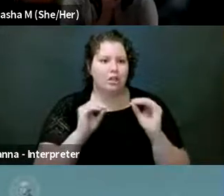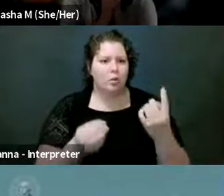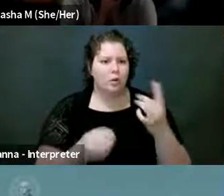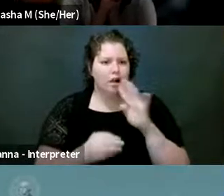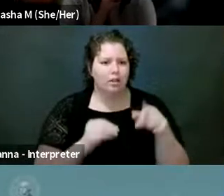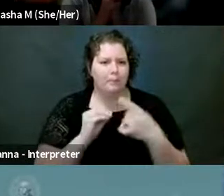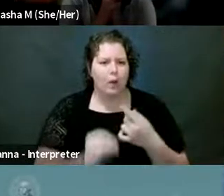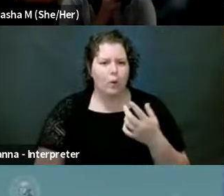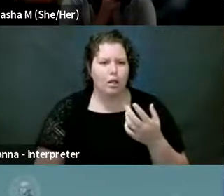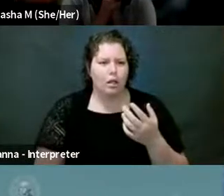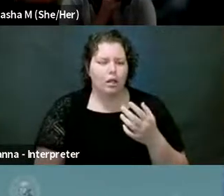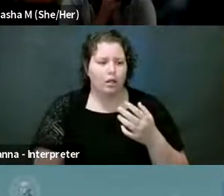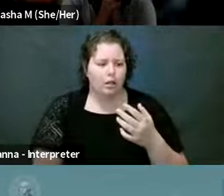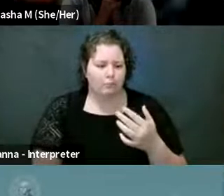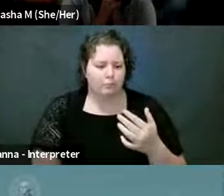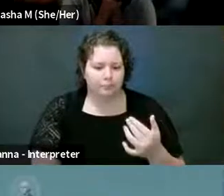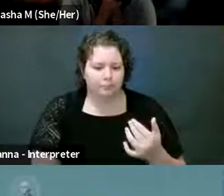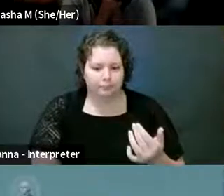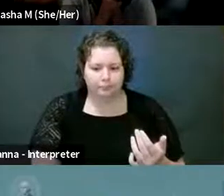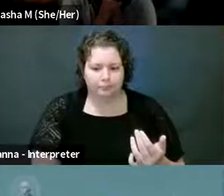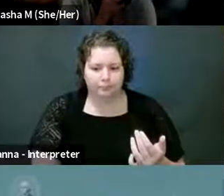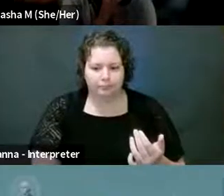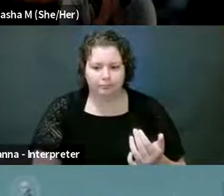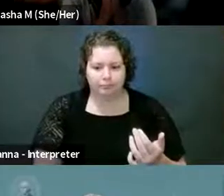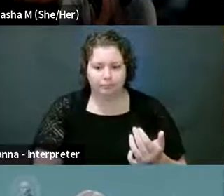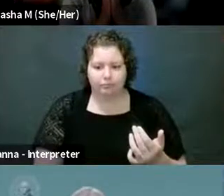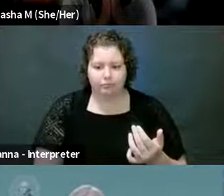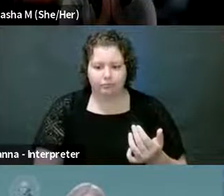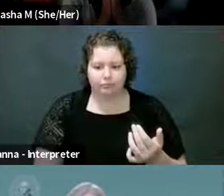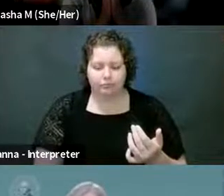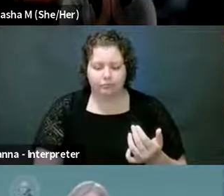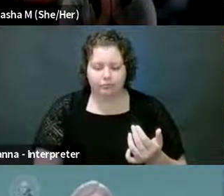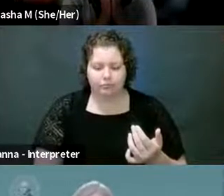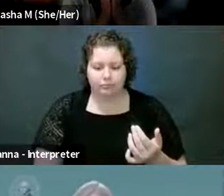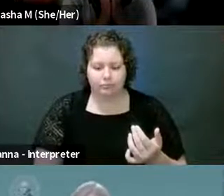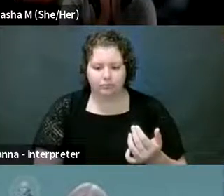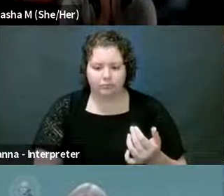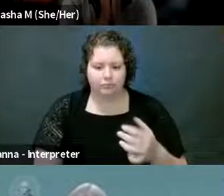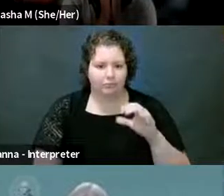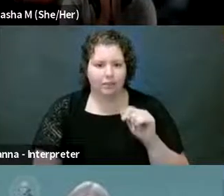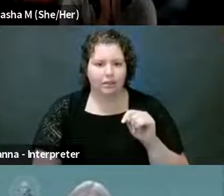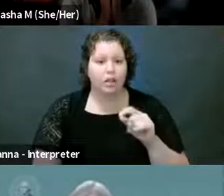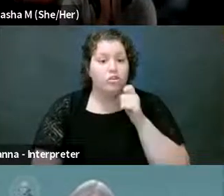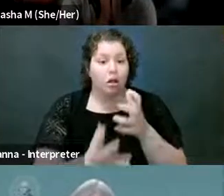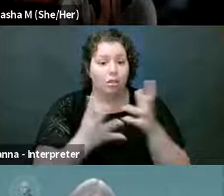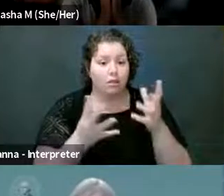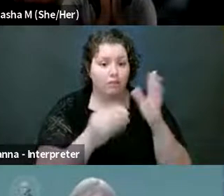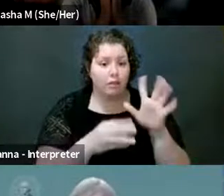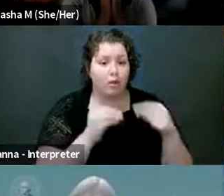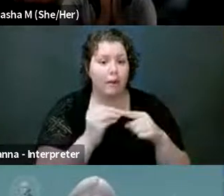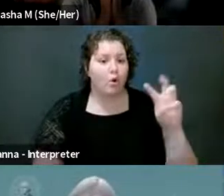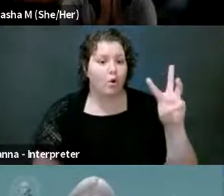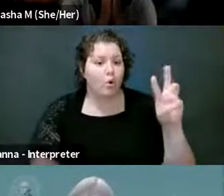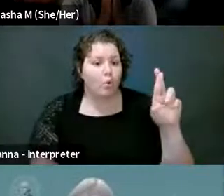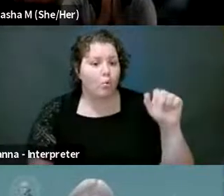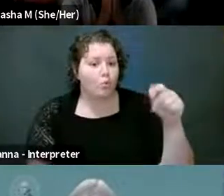partners in this work in designing a responsive system. Also echoed the thing around not a lot of information around wraparound services or